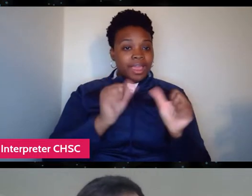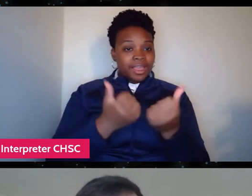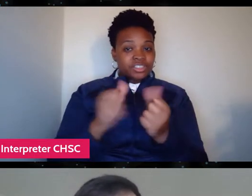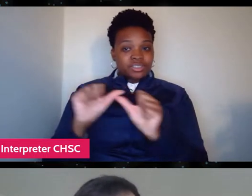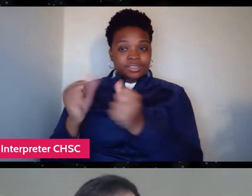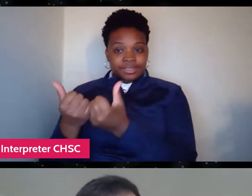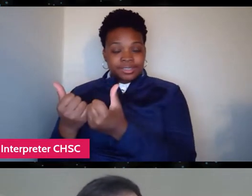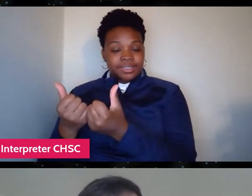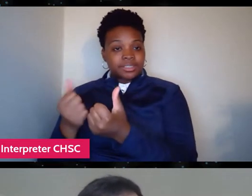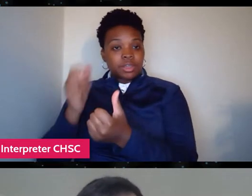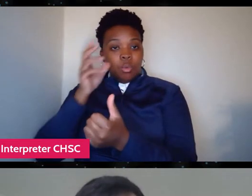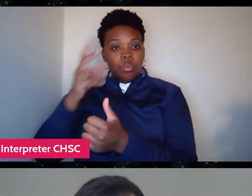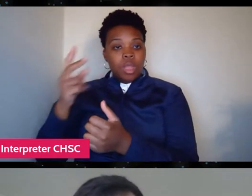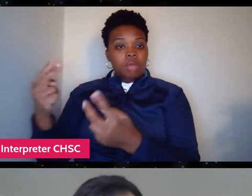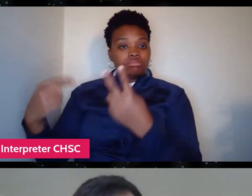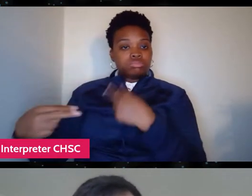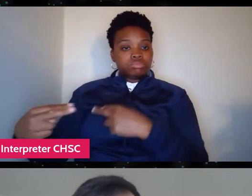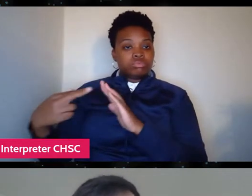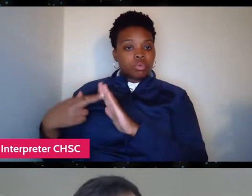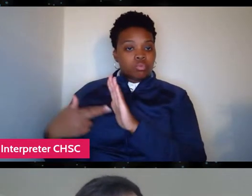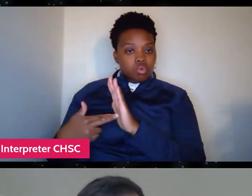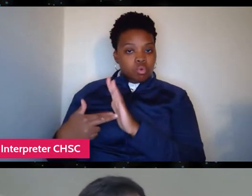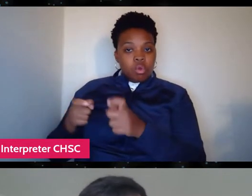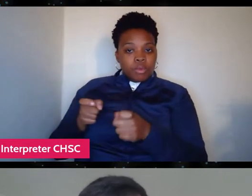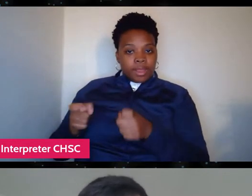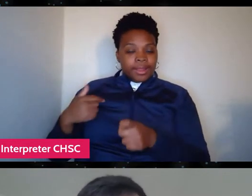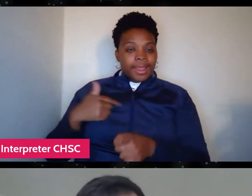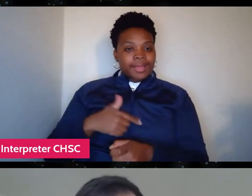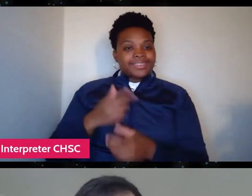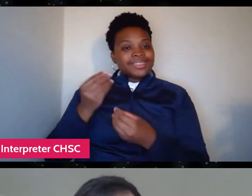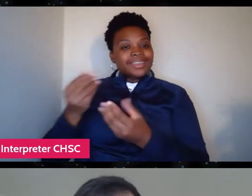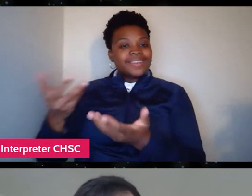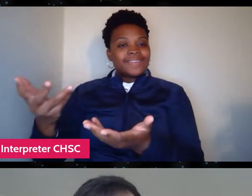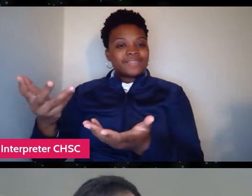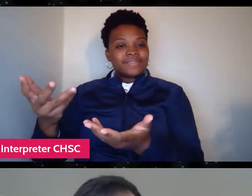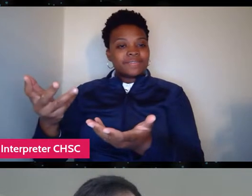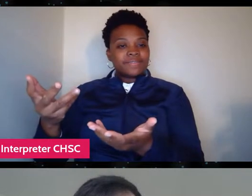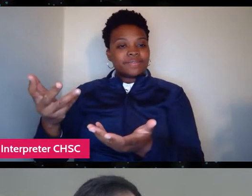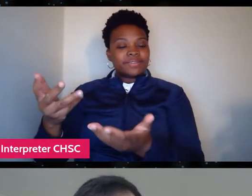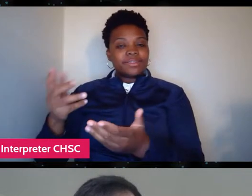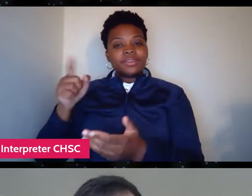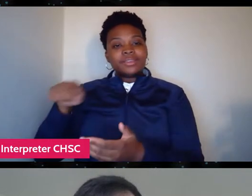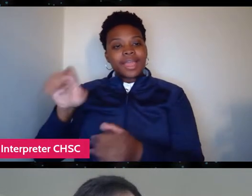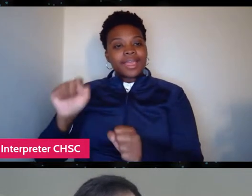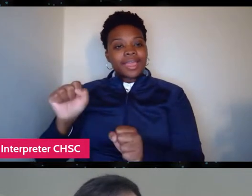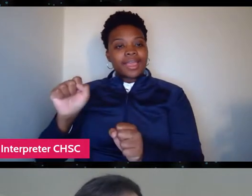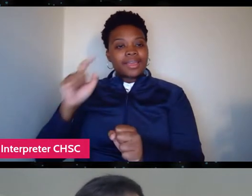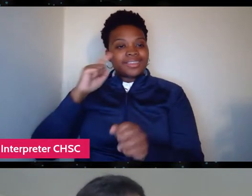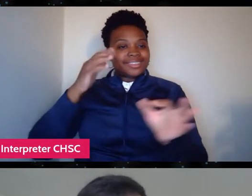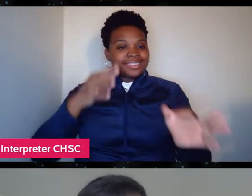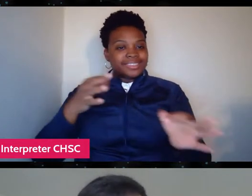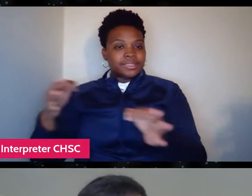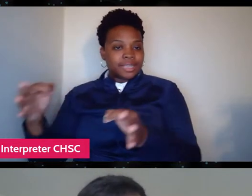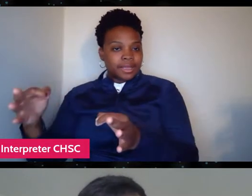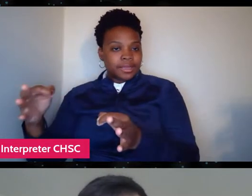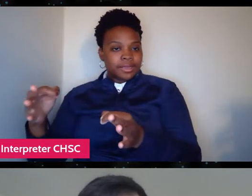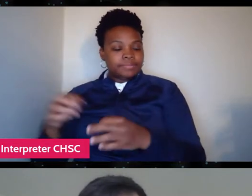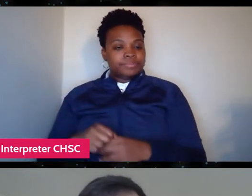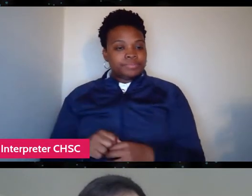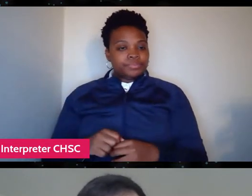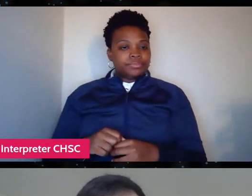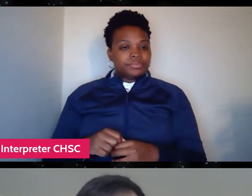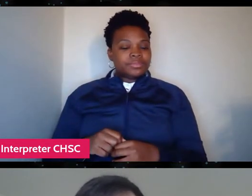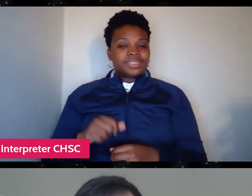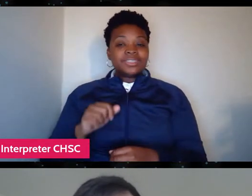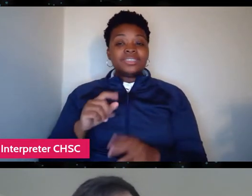regulating us with the information they need to make informed decisions? And so I think, you know, it's very unusual for an